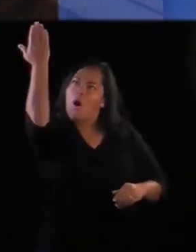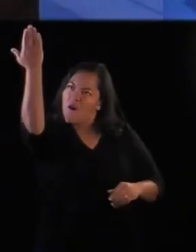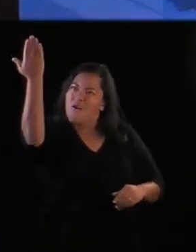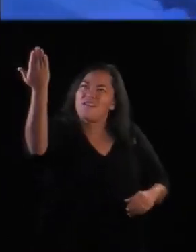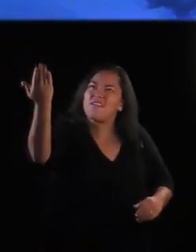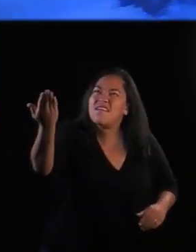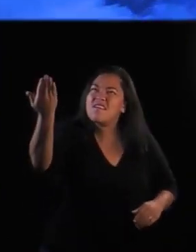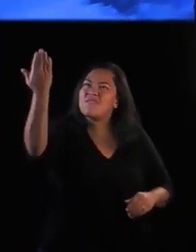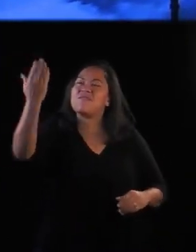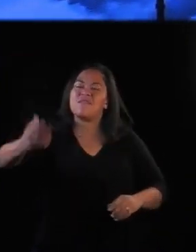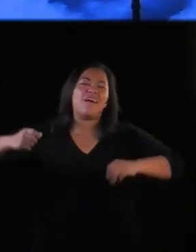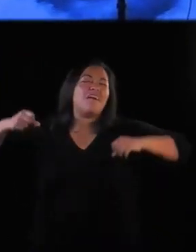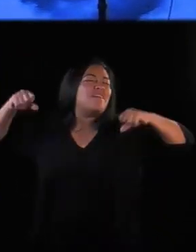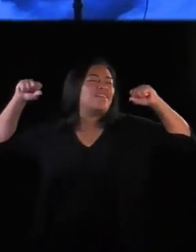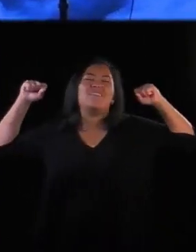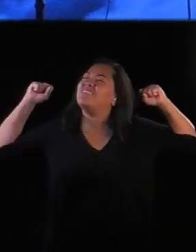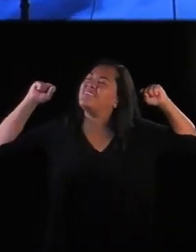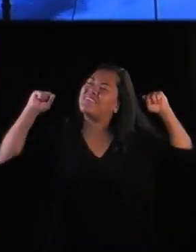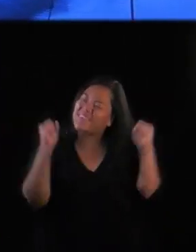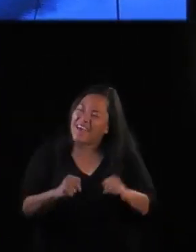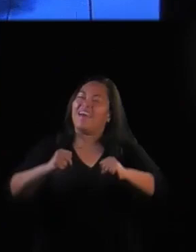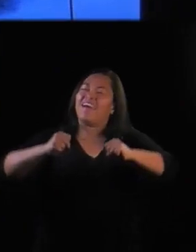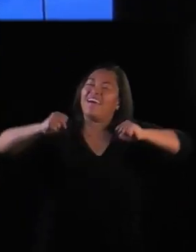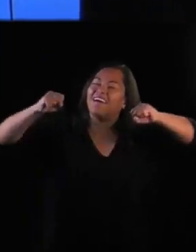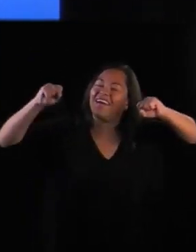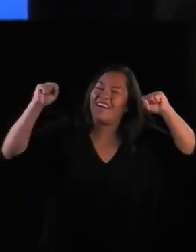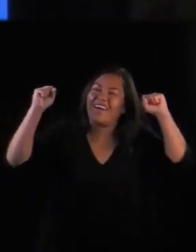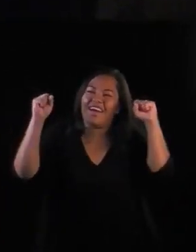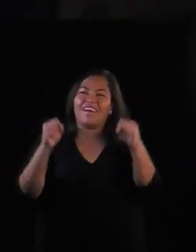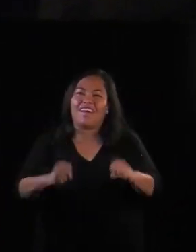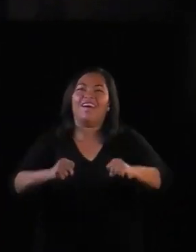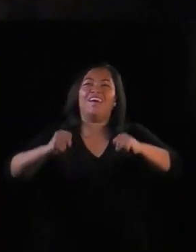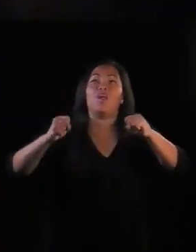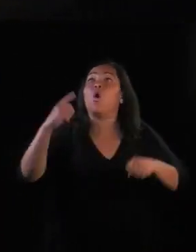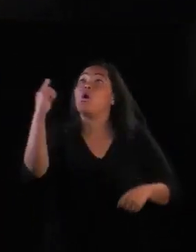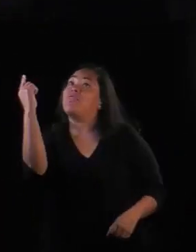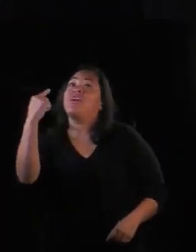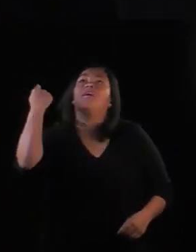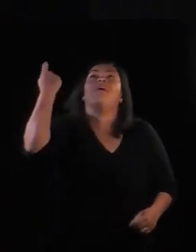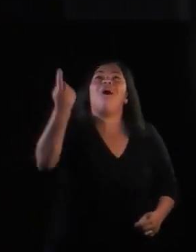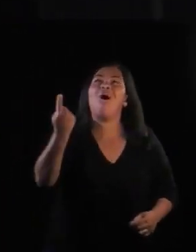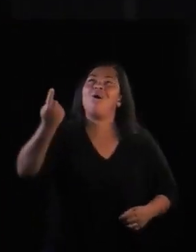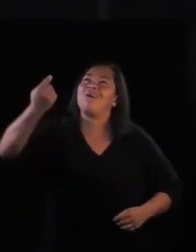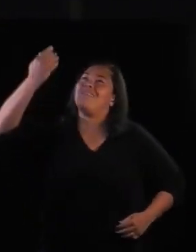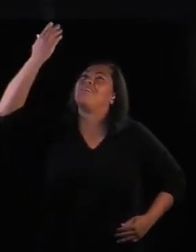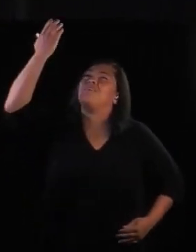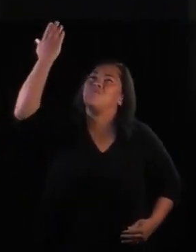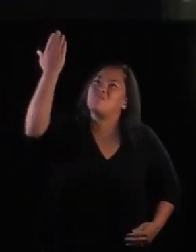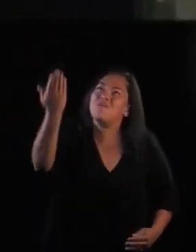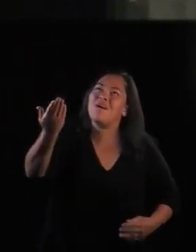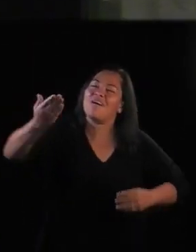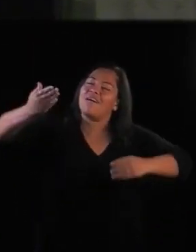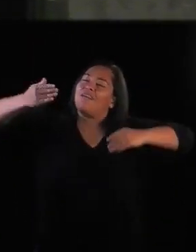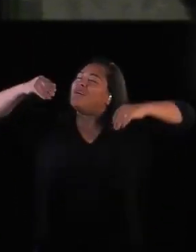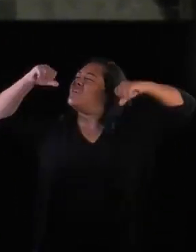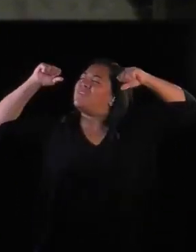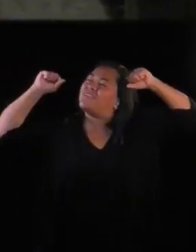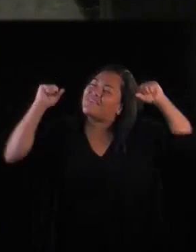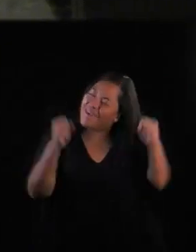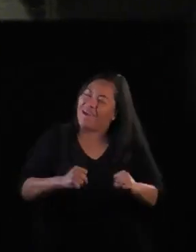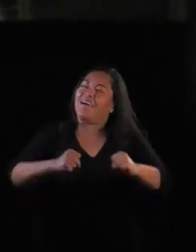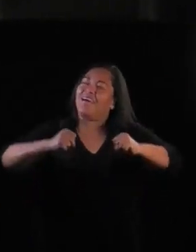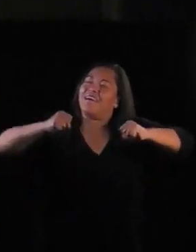the only one who cares. Oh, he's the only one. You're the only one